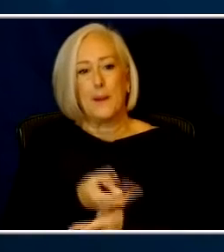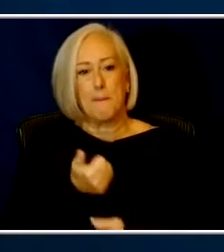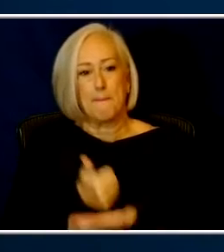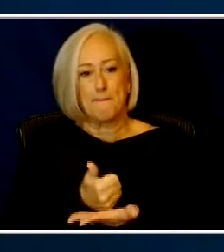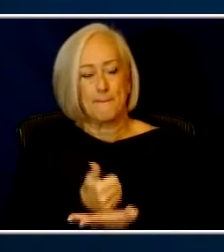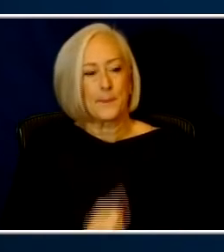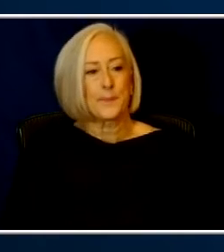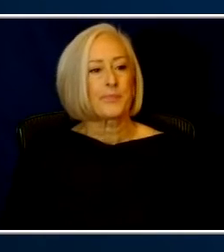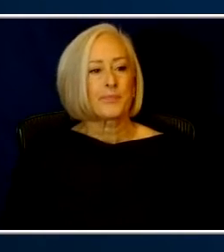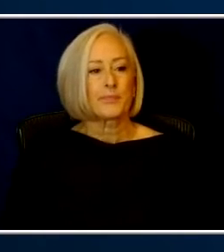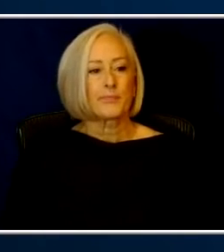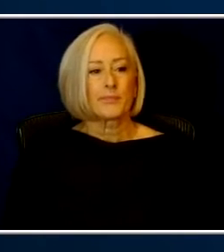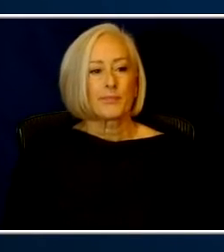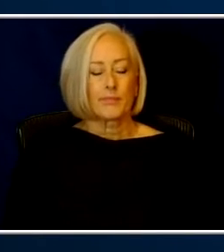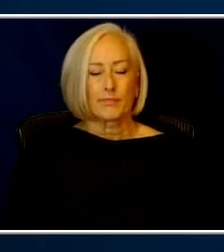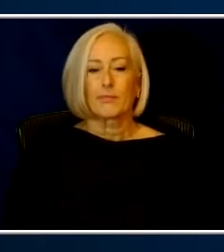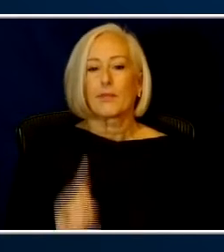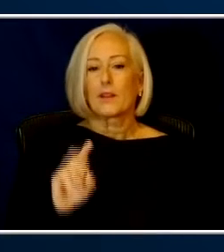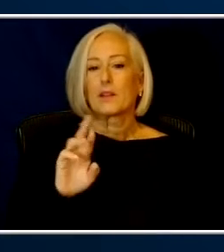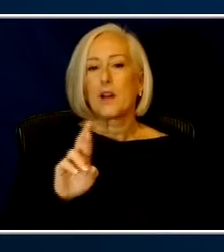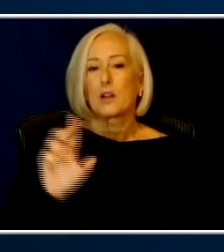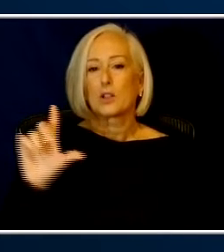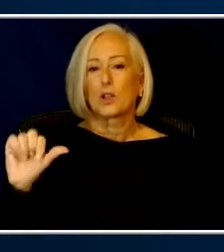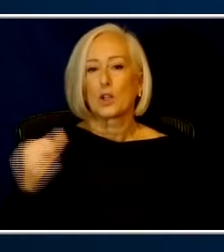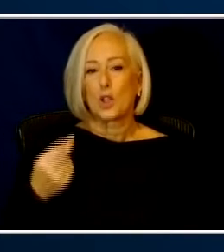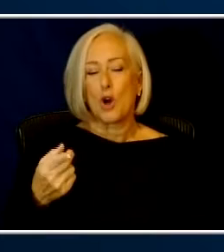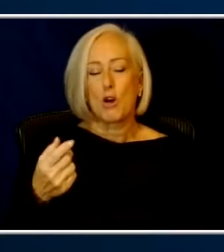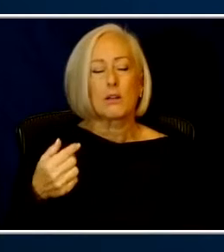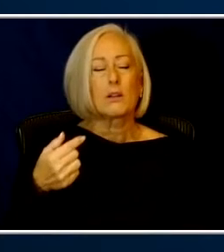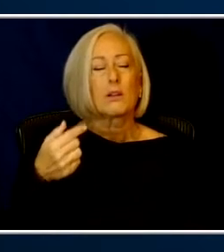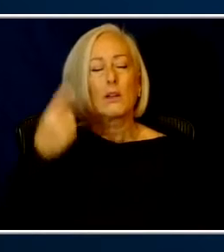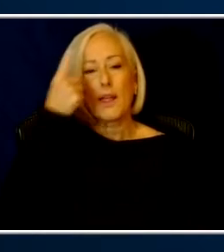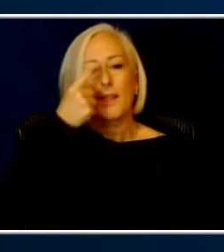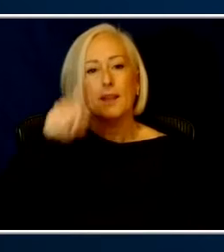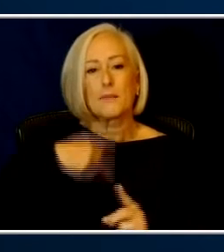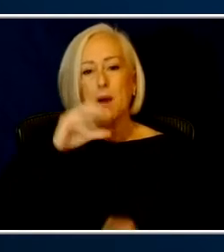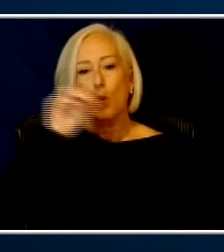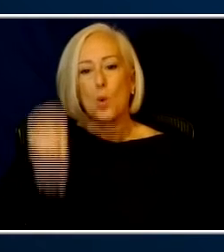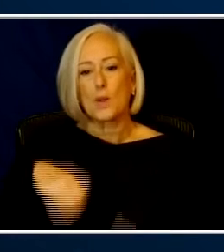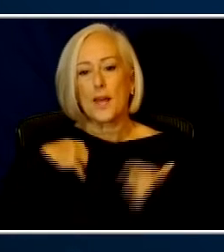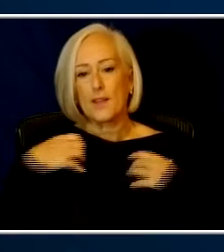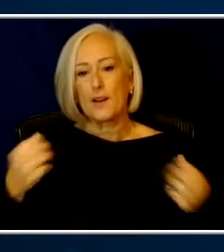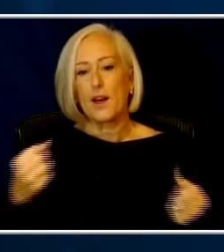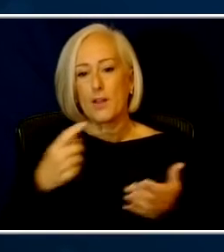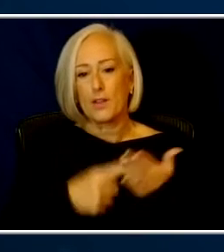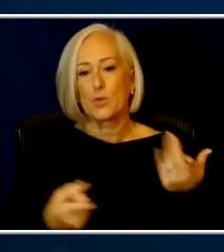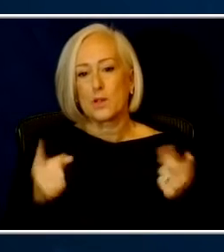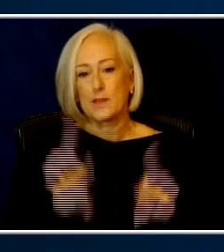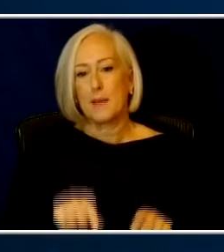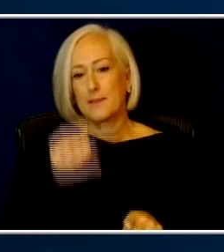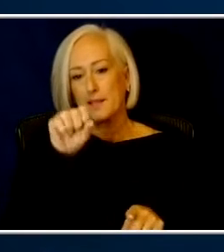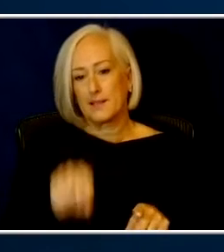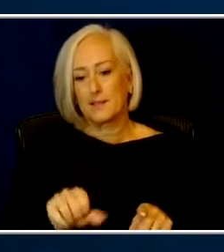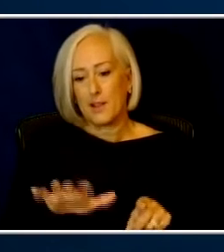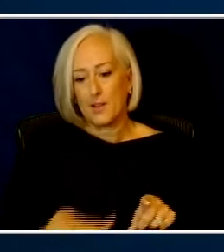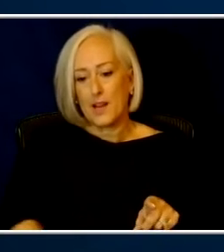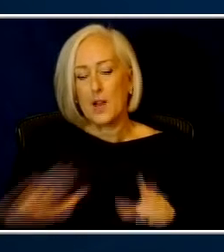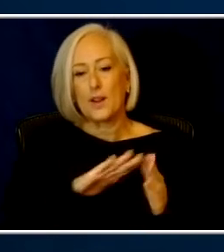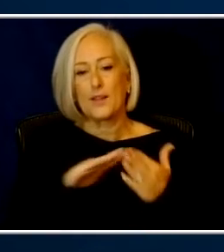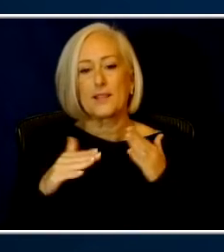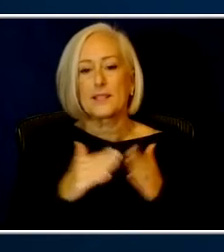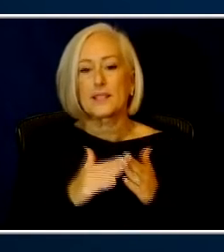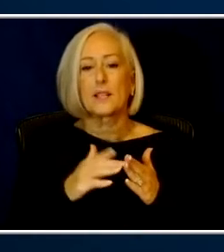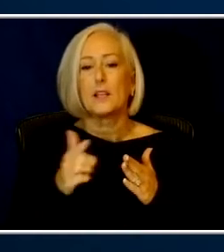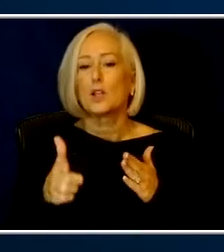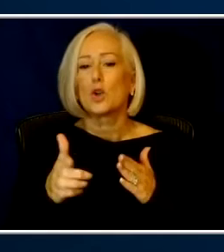So Dr. Long, as you think about Olathe Health and what's going on in the southern part of the city, tell us what you're most concerned about